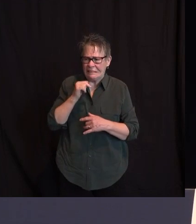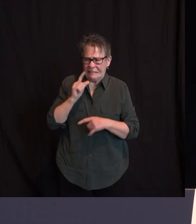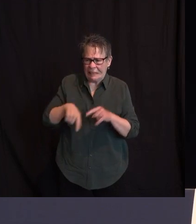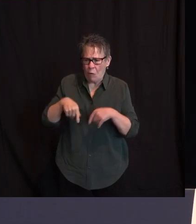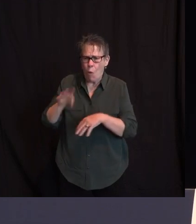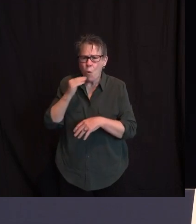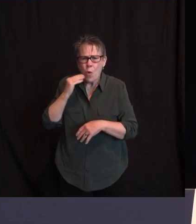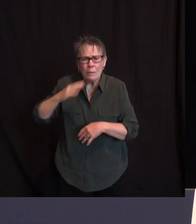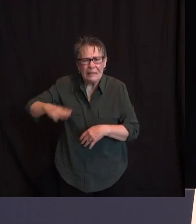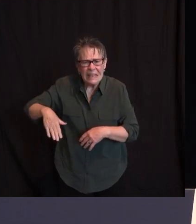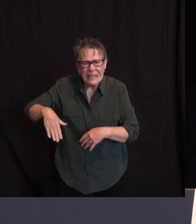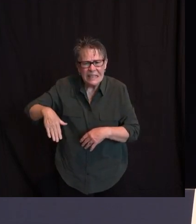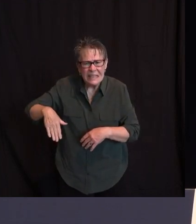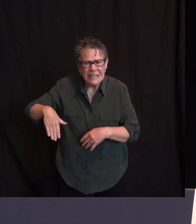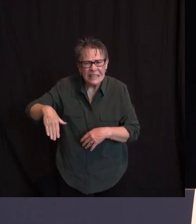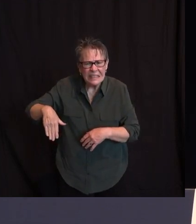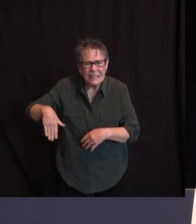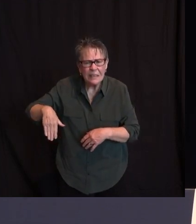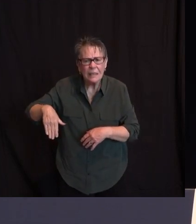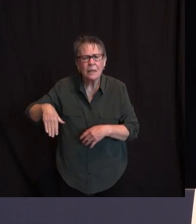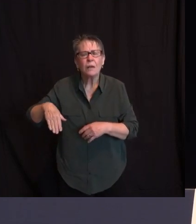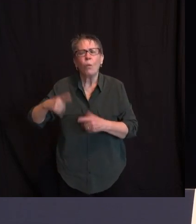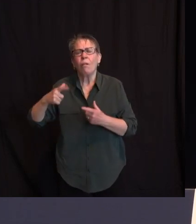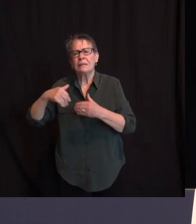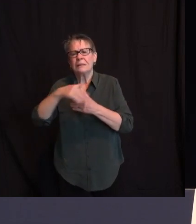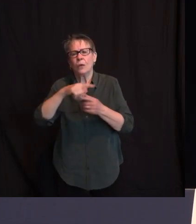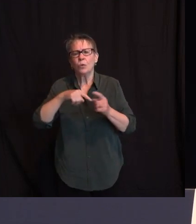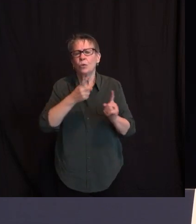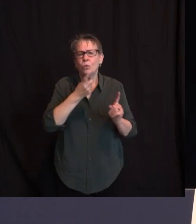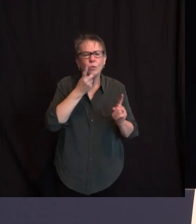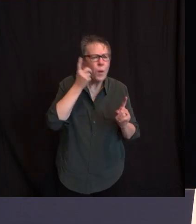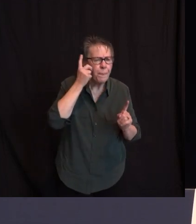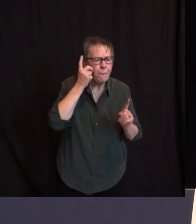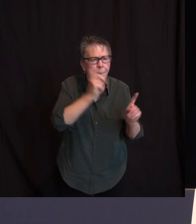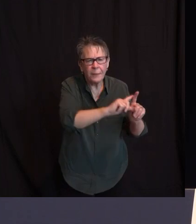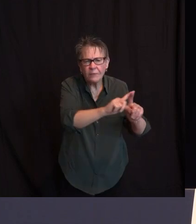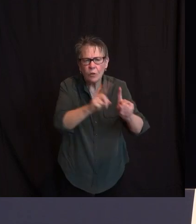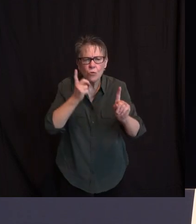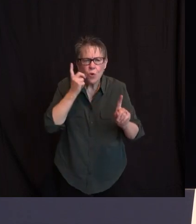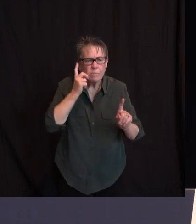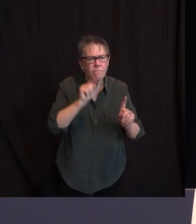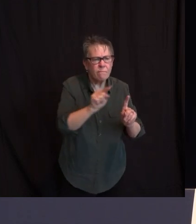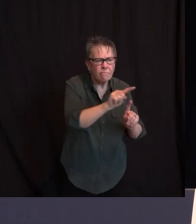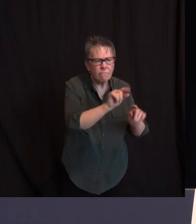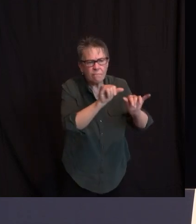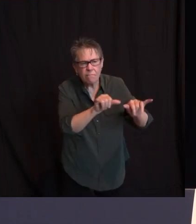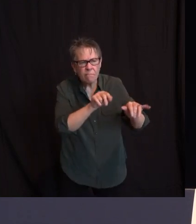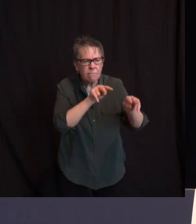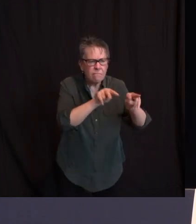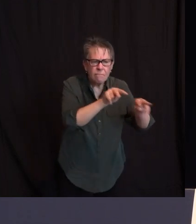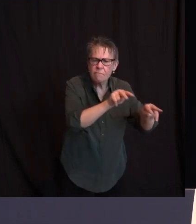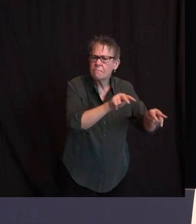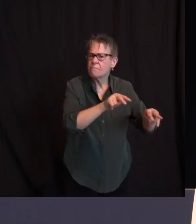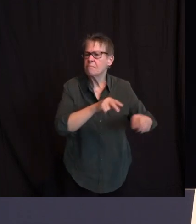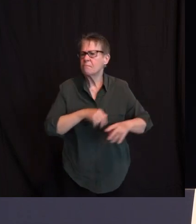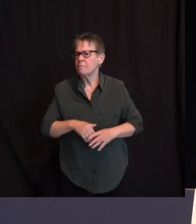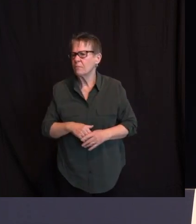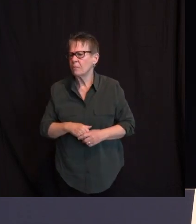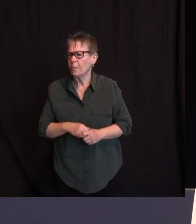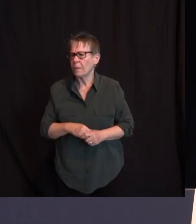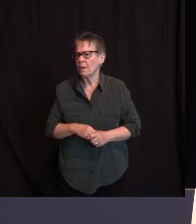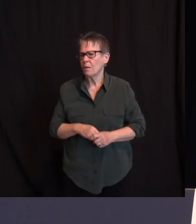considered a medical surgical high acuity, COVID and non-COVID, but the way the statistics are going, I